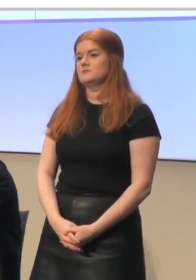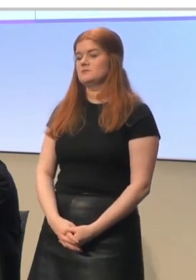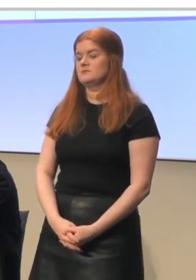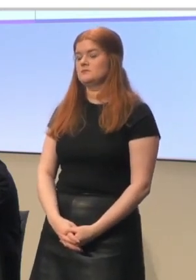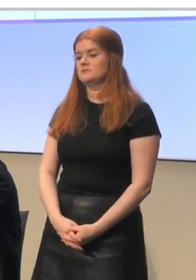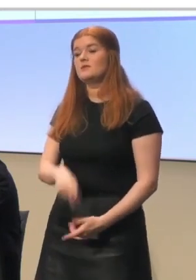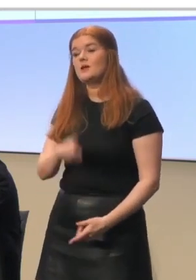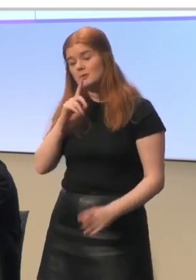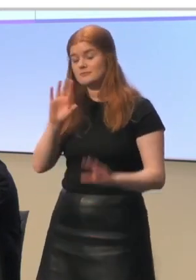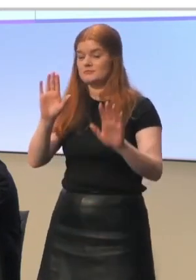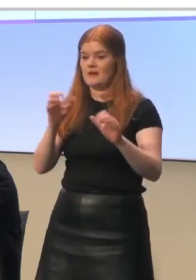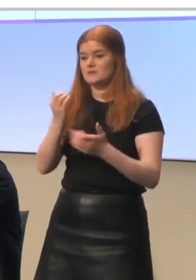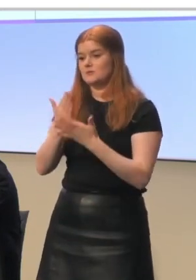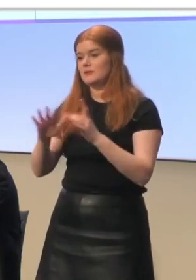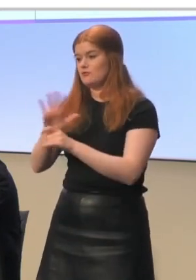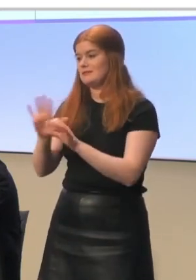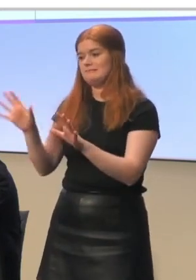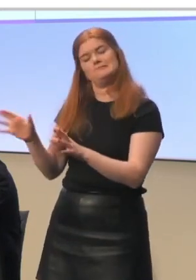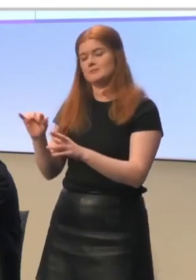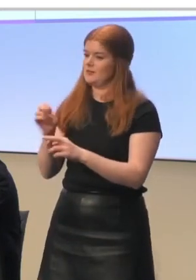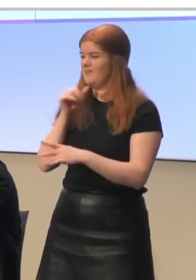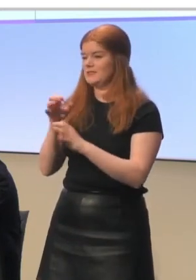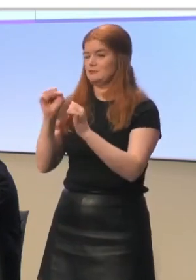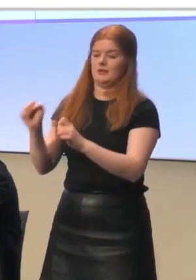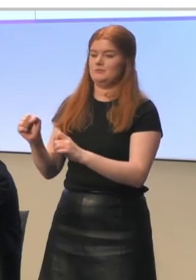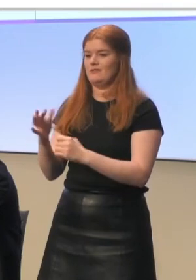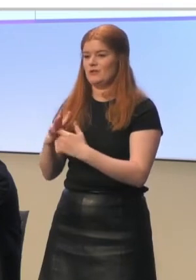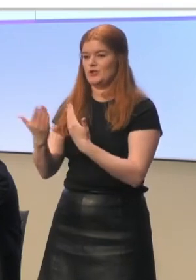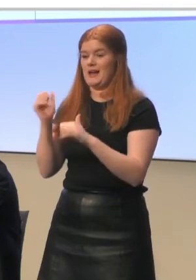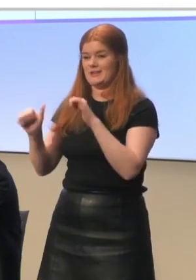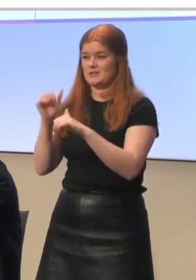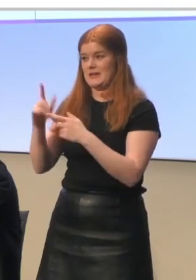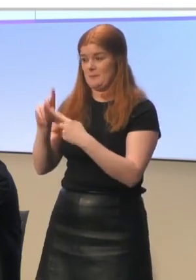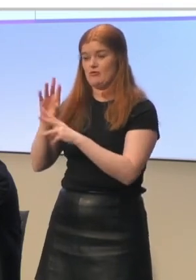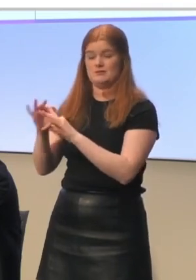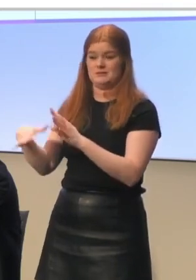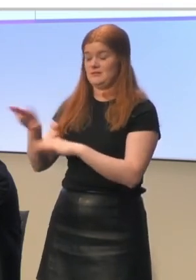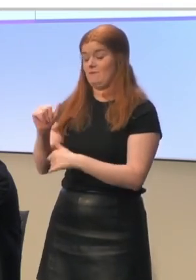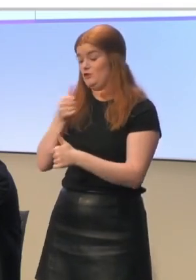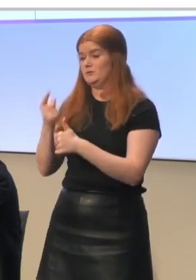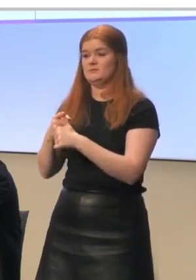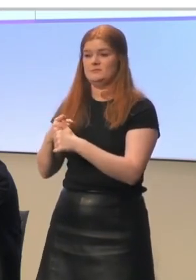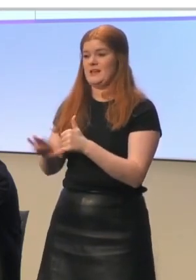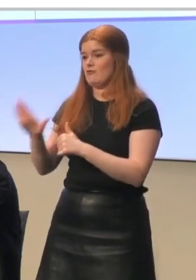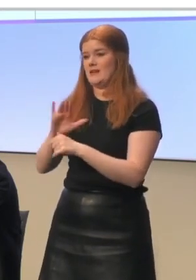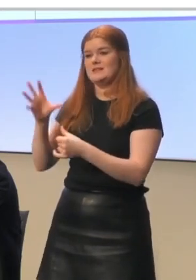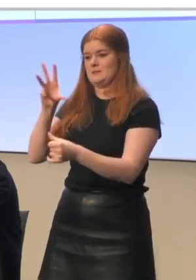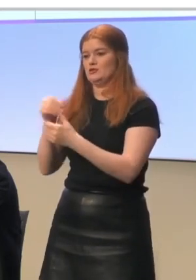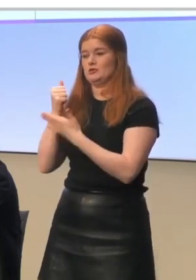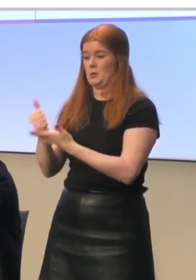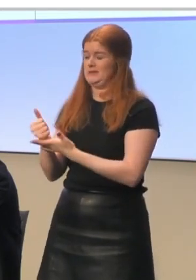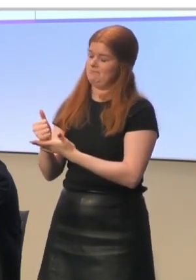But there were some areas that weren't so strong for these young adults and for their parents. And the first one was the whole area of specialised